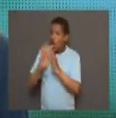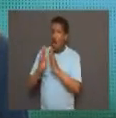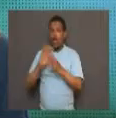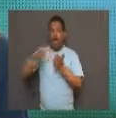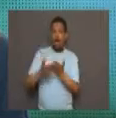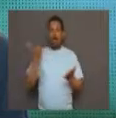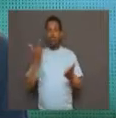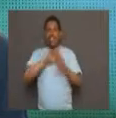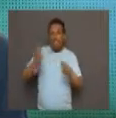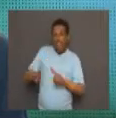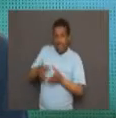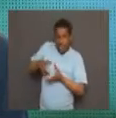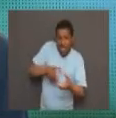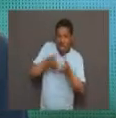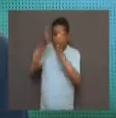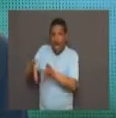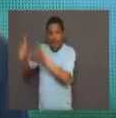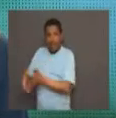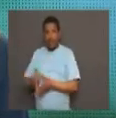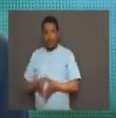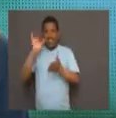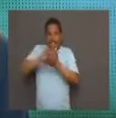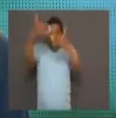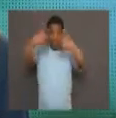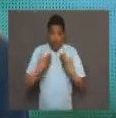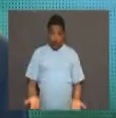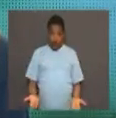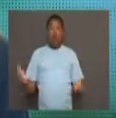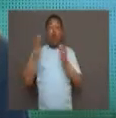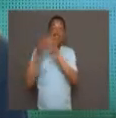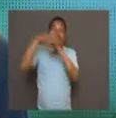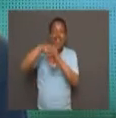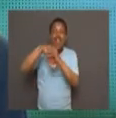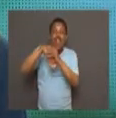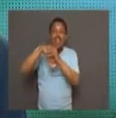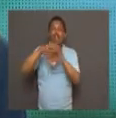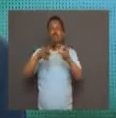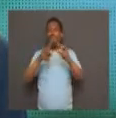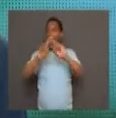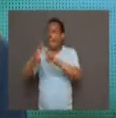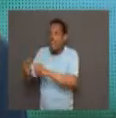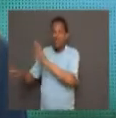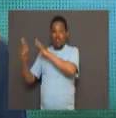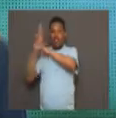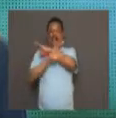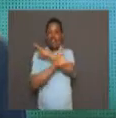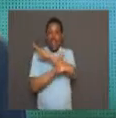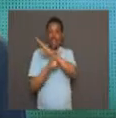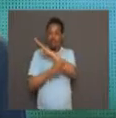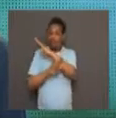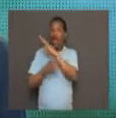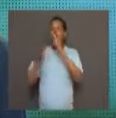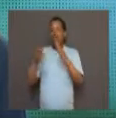the different drainage patterns that exist within the various regions of